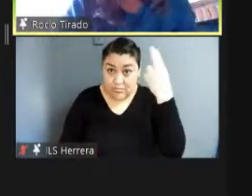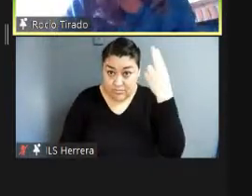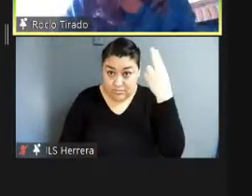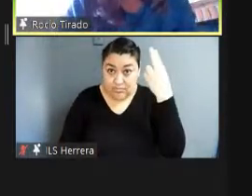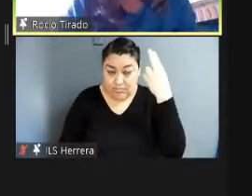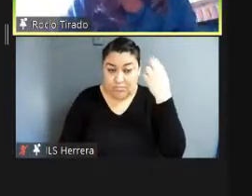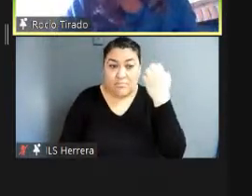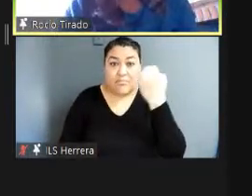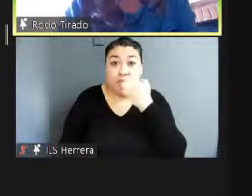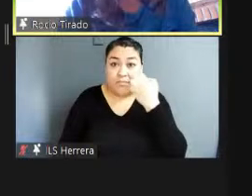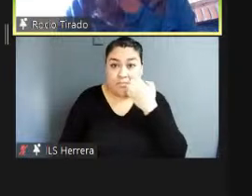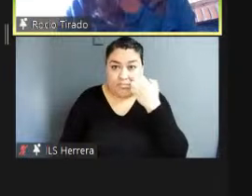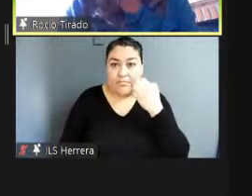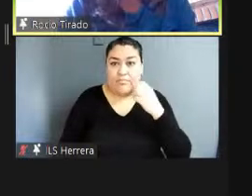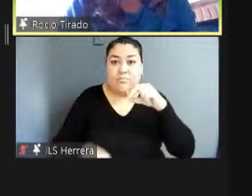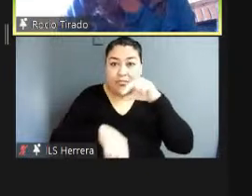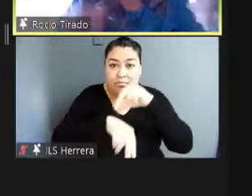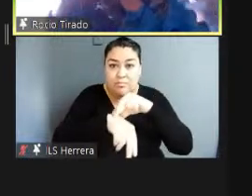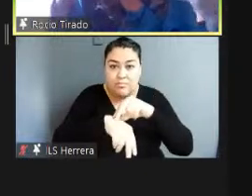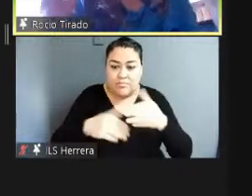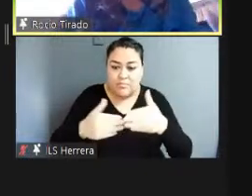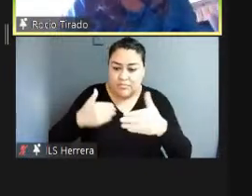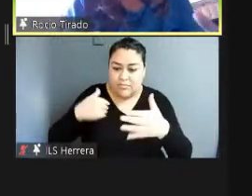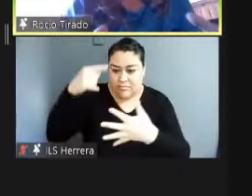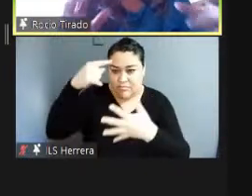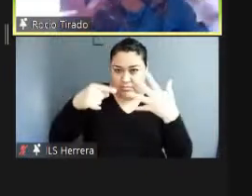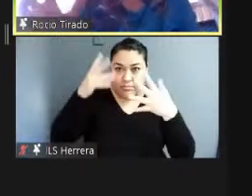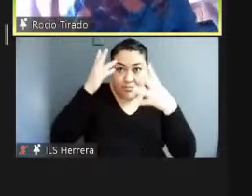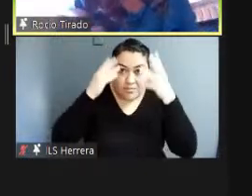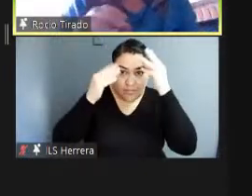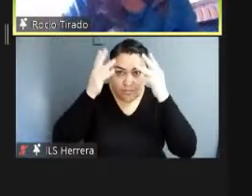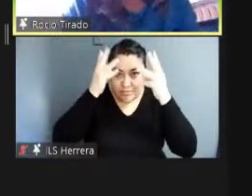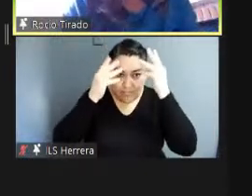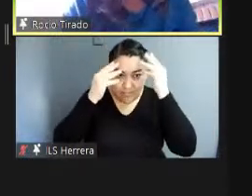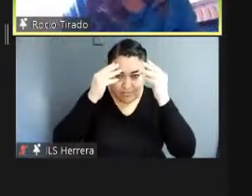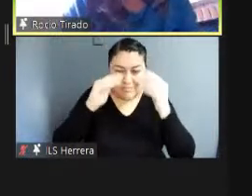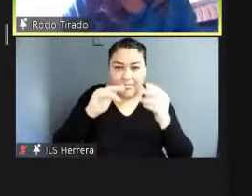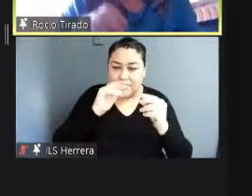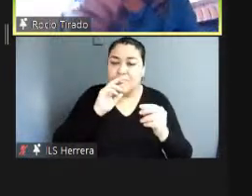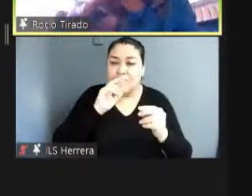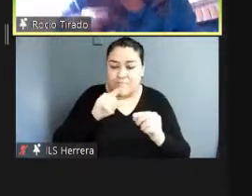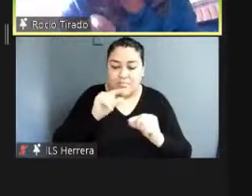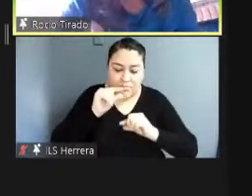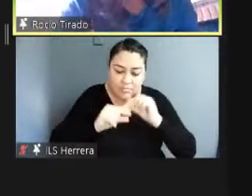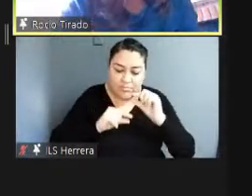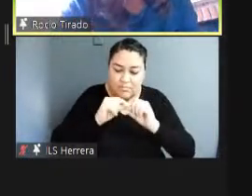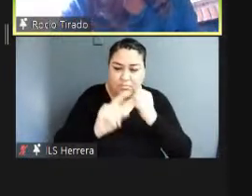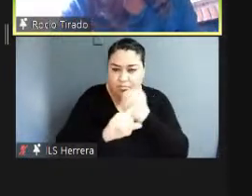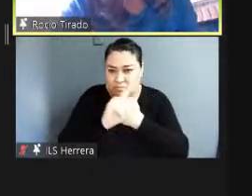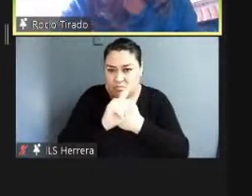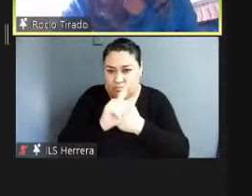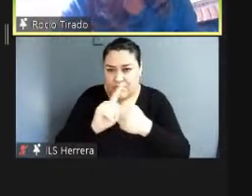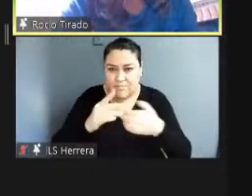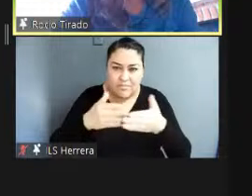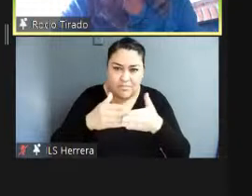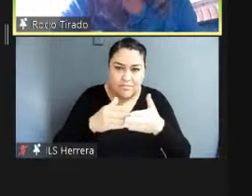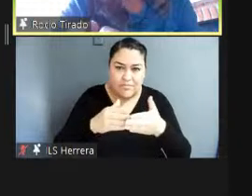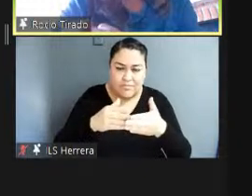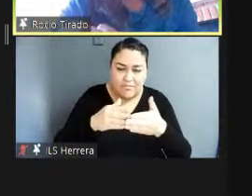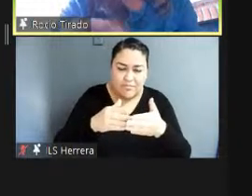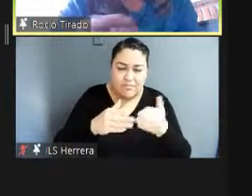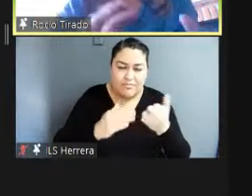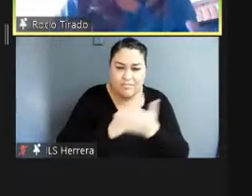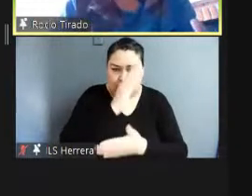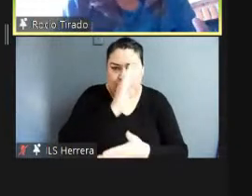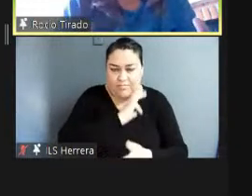Our medical school has tried to meet the 5 previous goals, and we have tried to address each